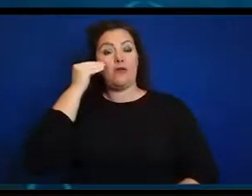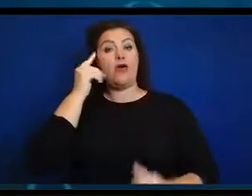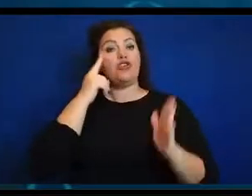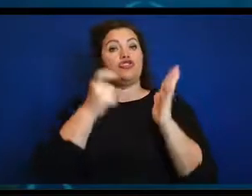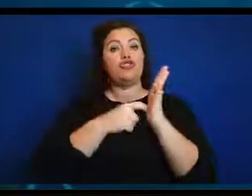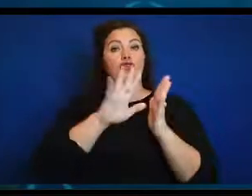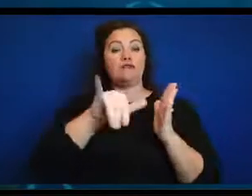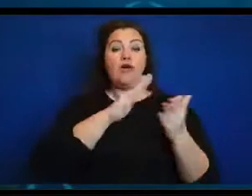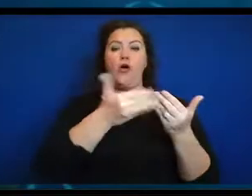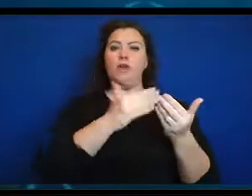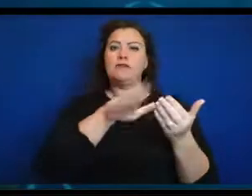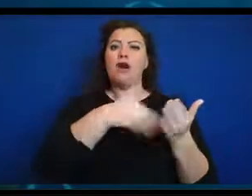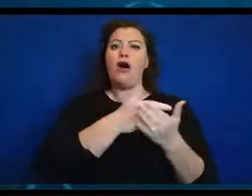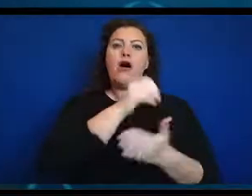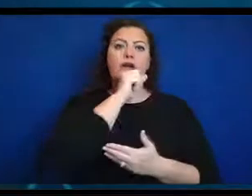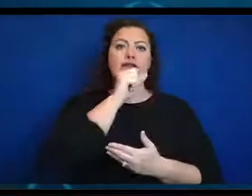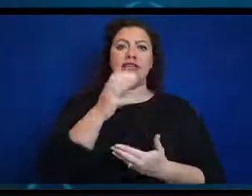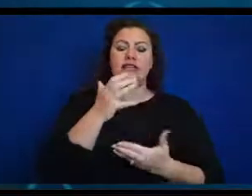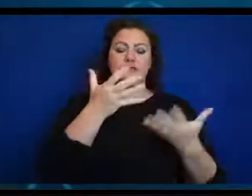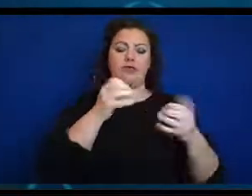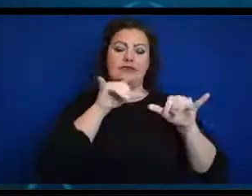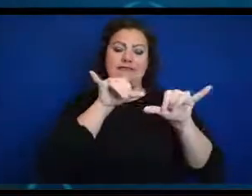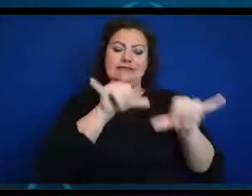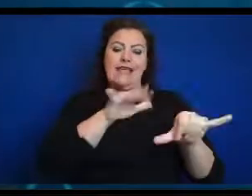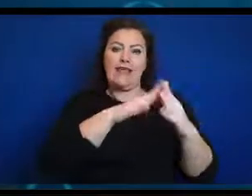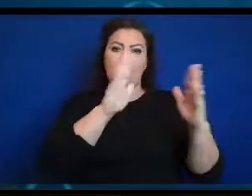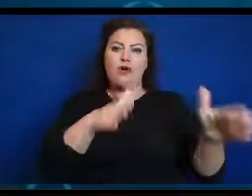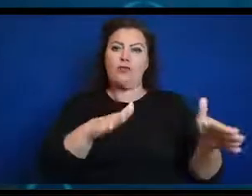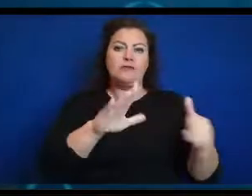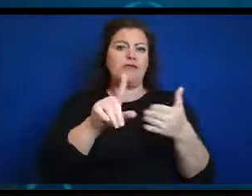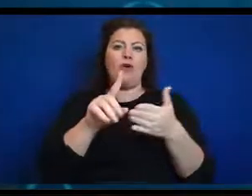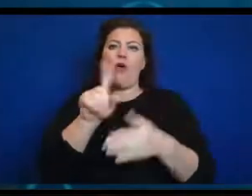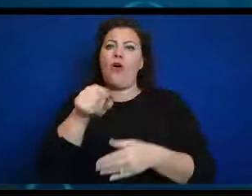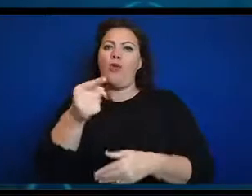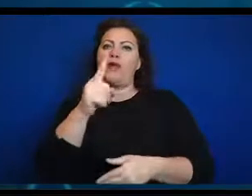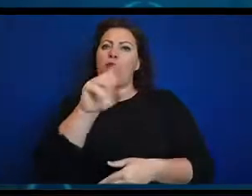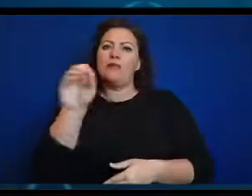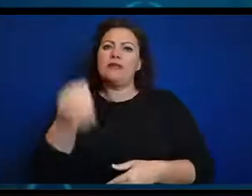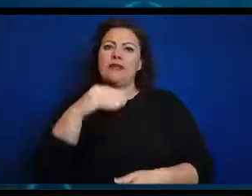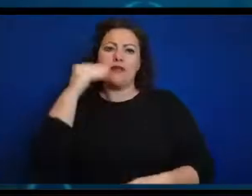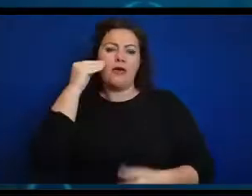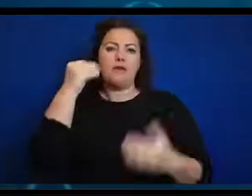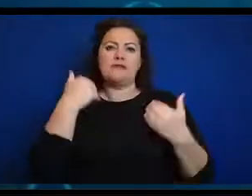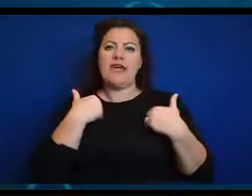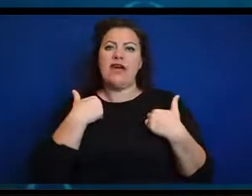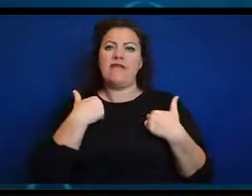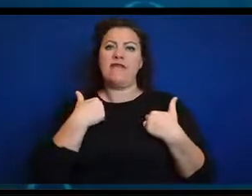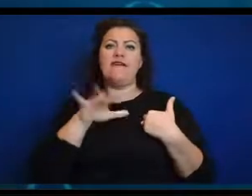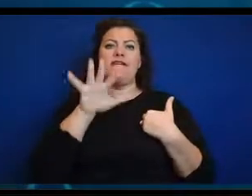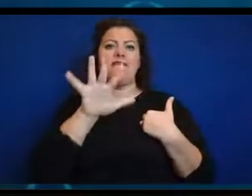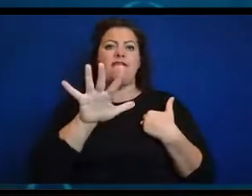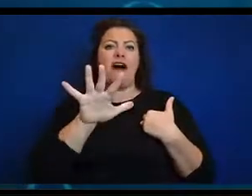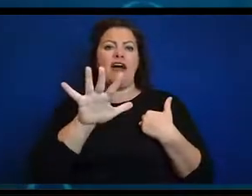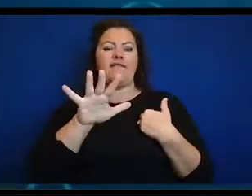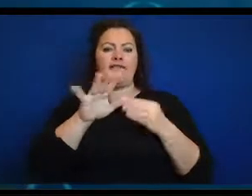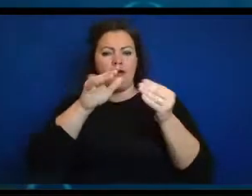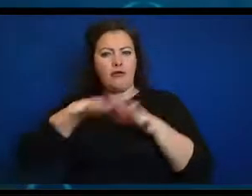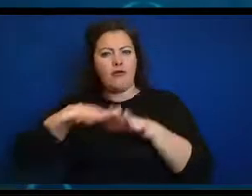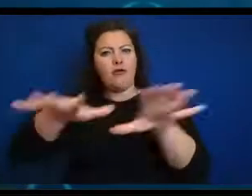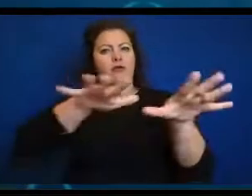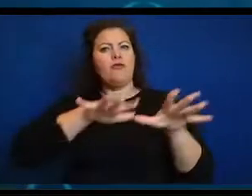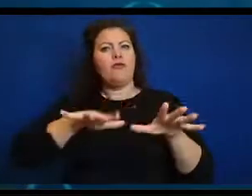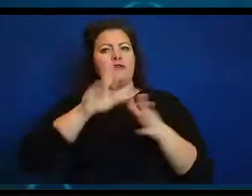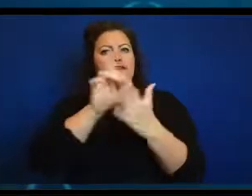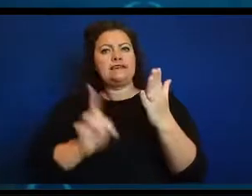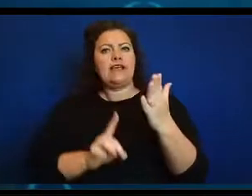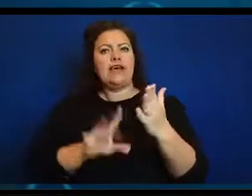would like to stay in their homes for as long as possible, only 1% of homes today have the 5 universal design features necessary to make